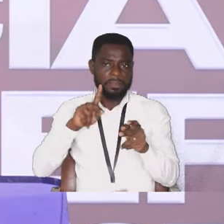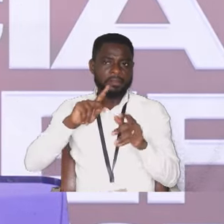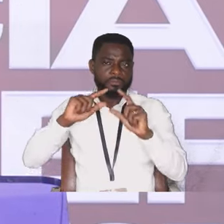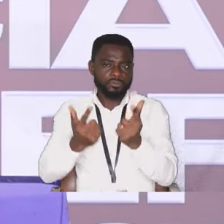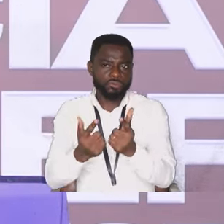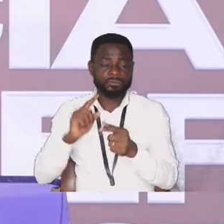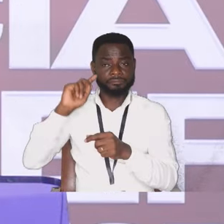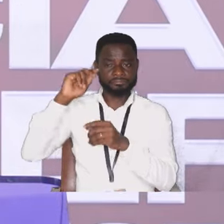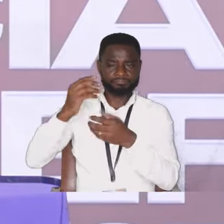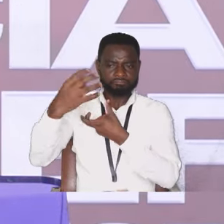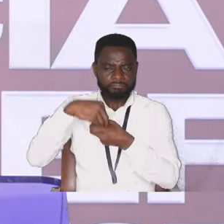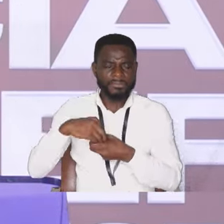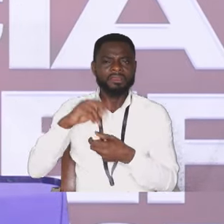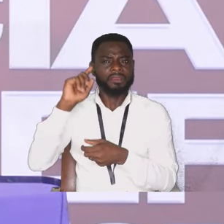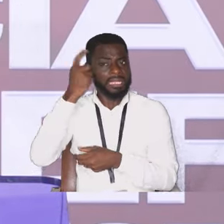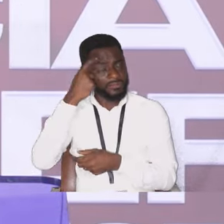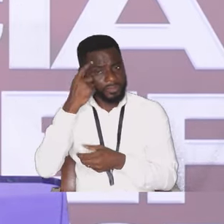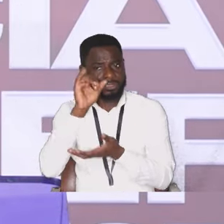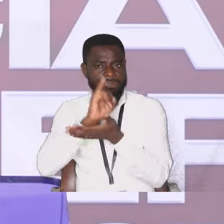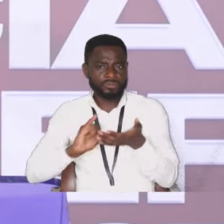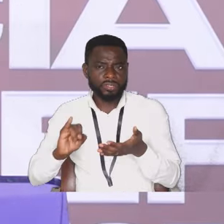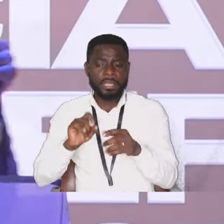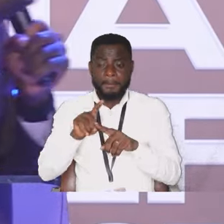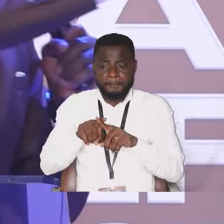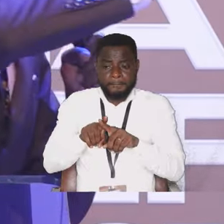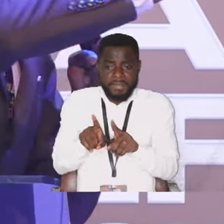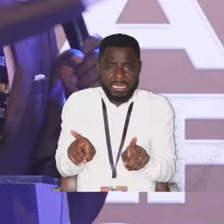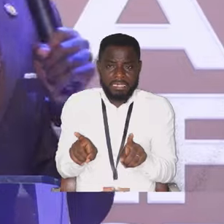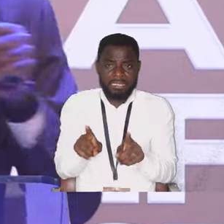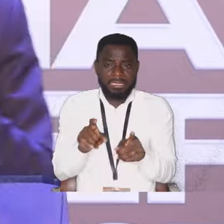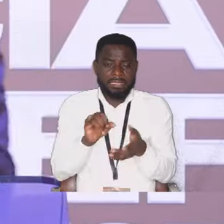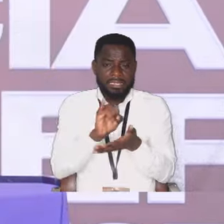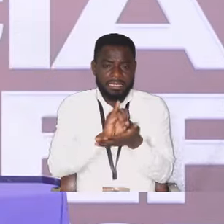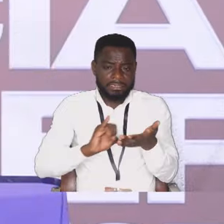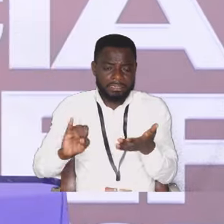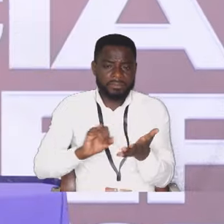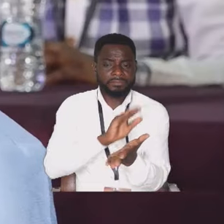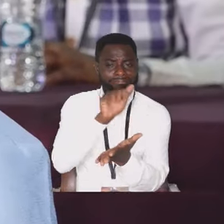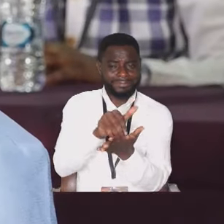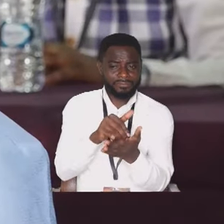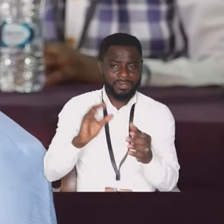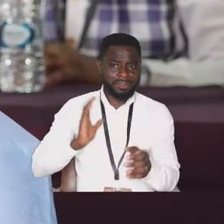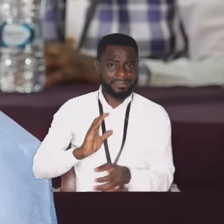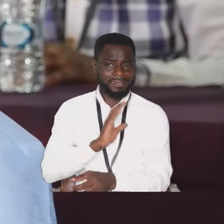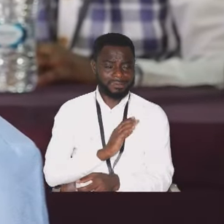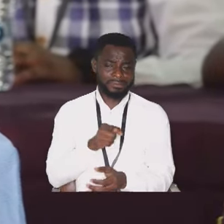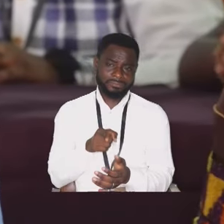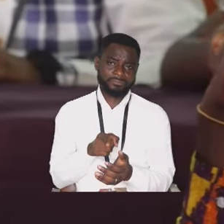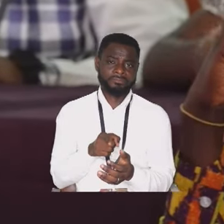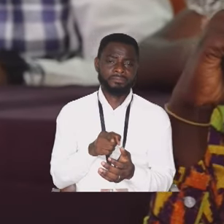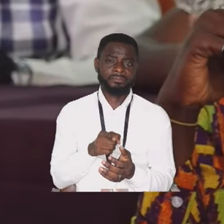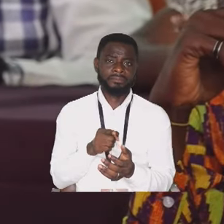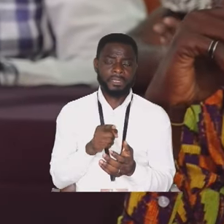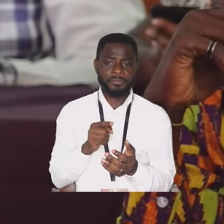government. That person will be part of that institution. But the institution's secularized council. Because the